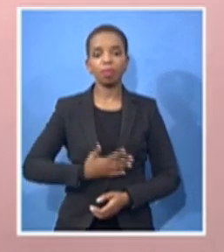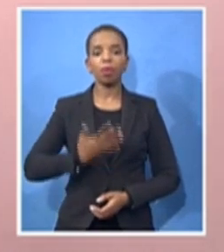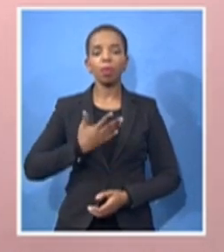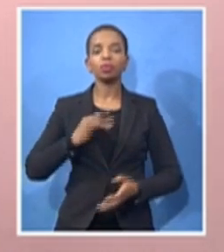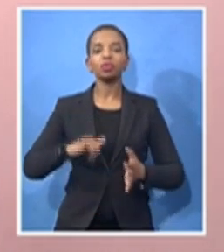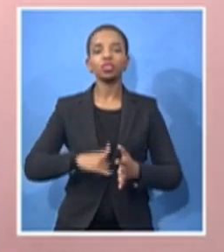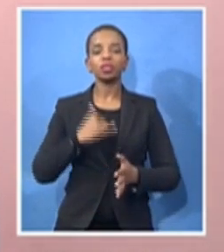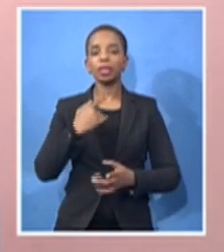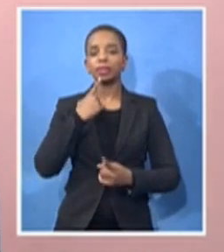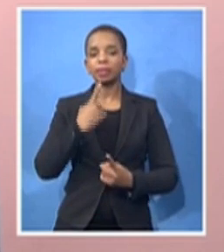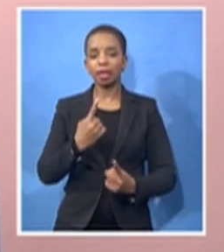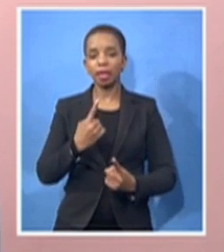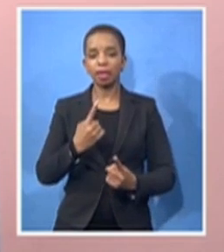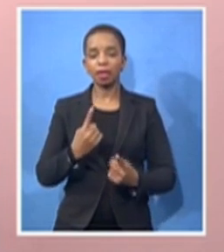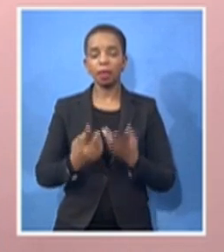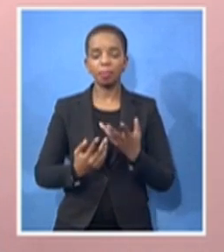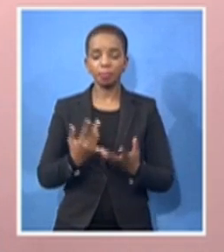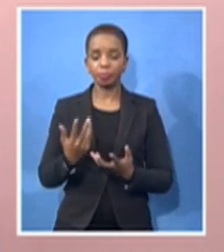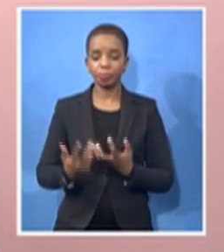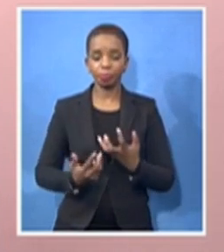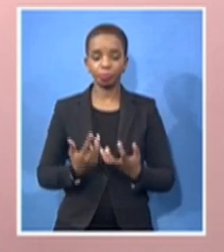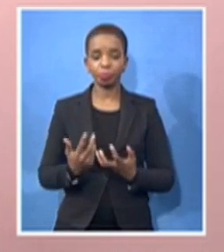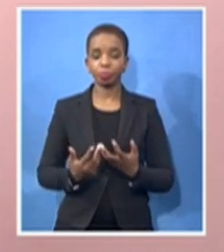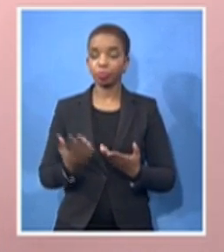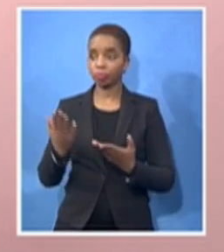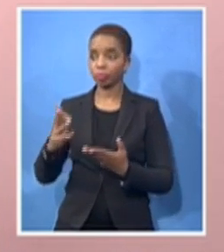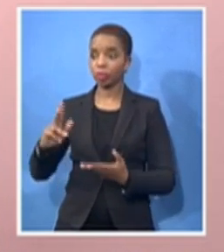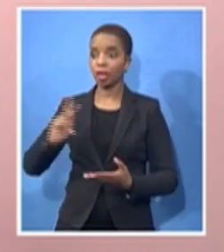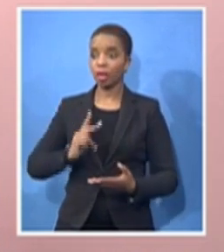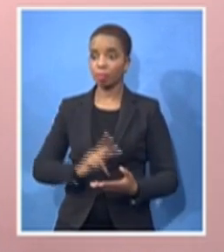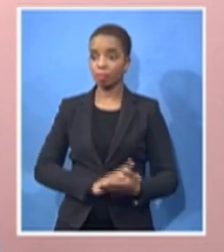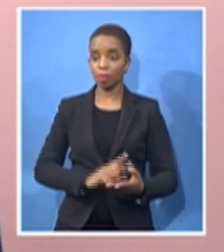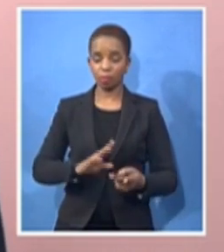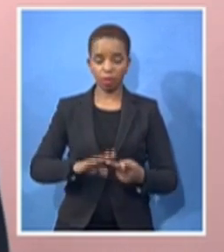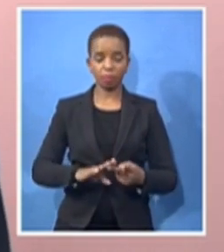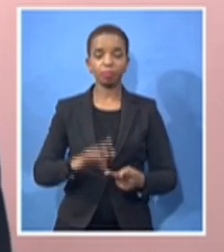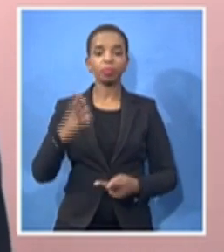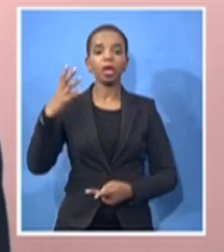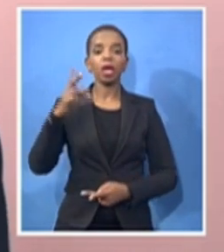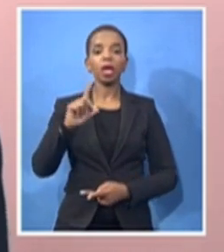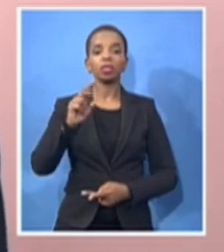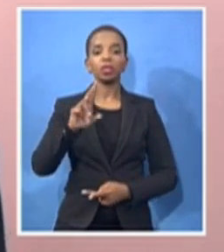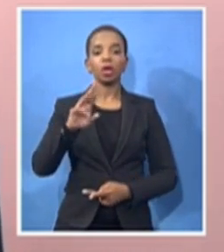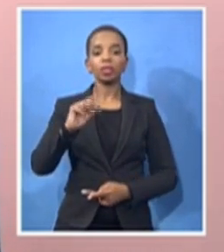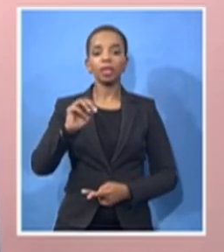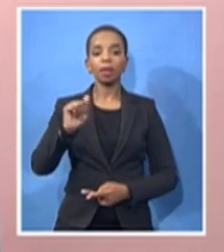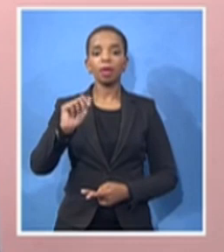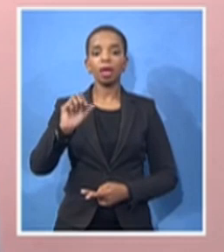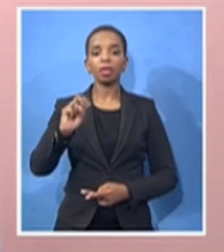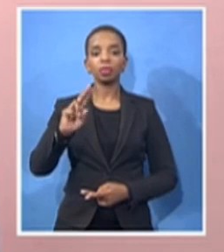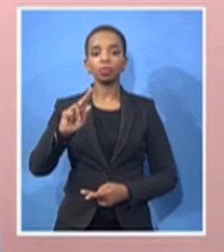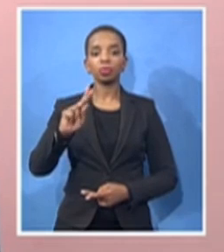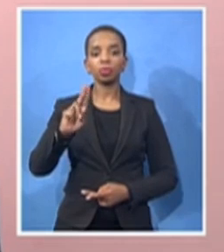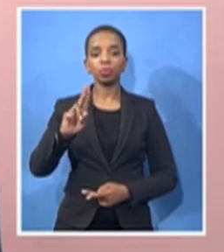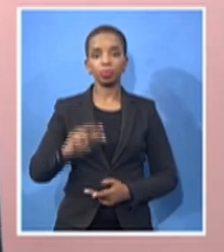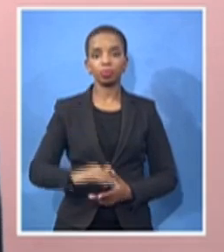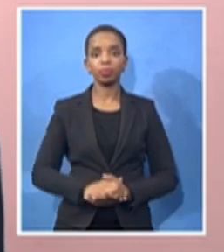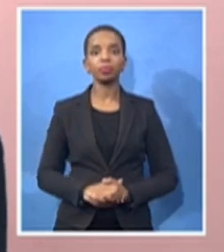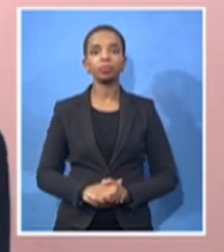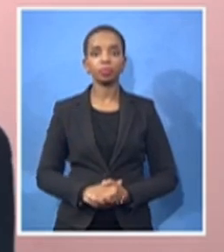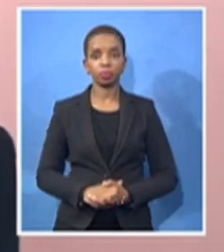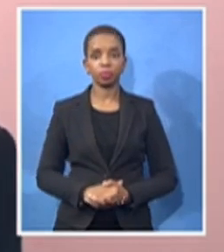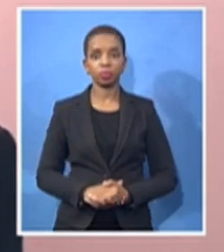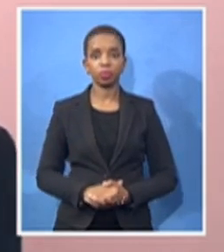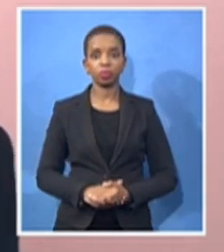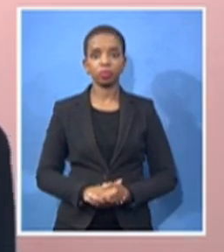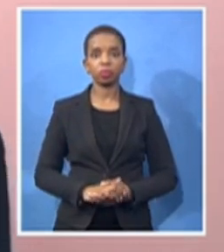Premier and Dr. Masuku, we have received a donation of these masks. And so we'd